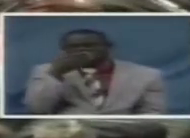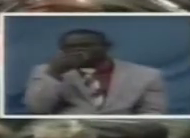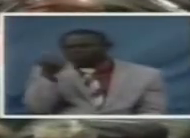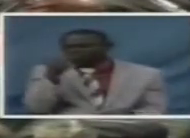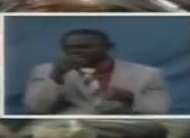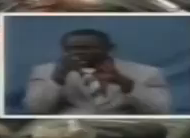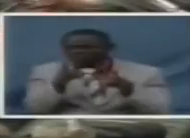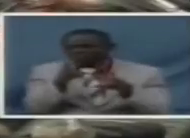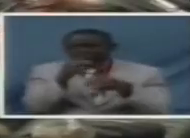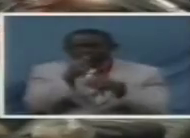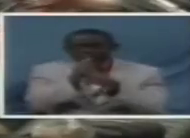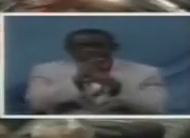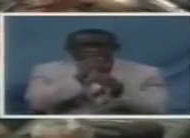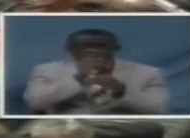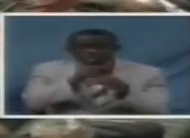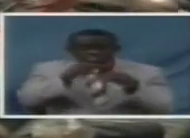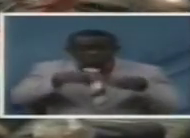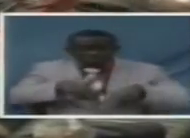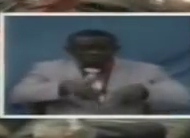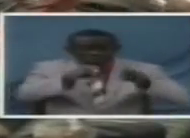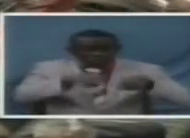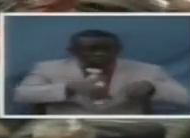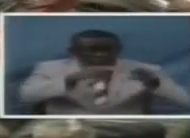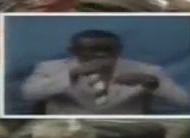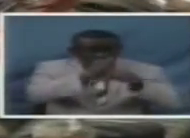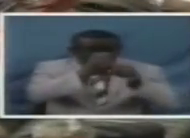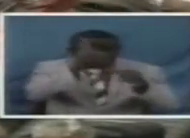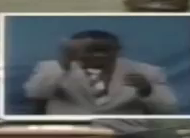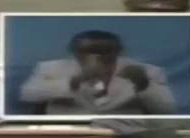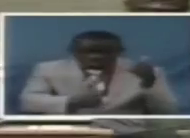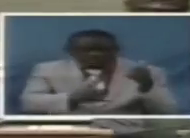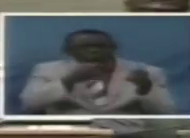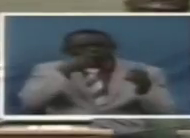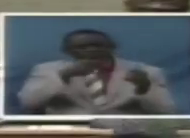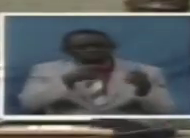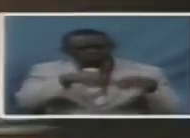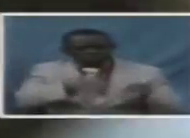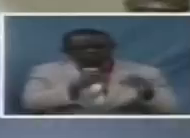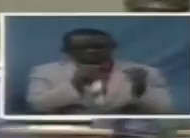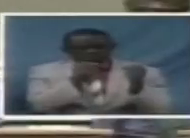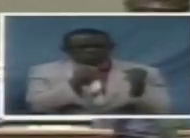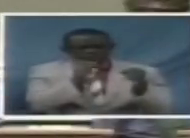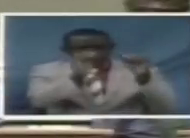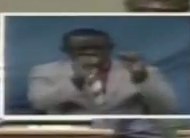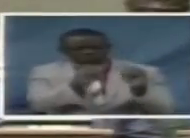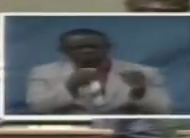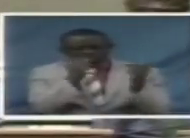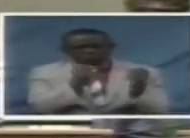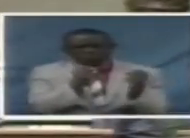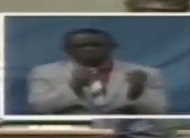that our road network is well maintained. In this regard, government will continue